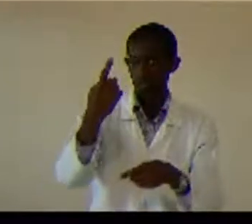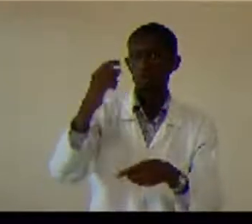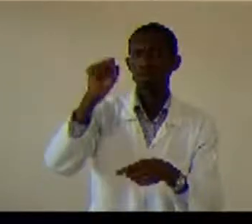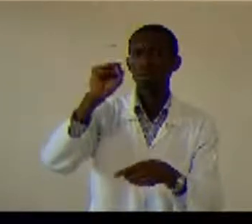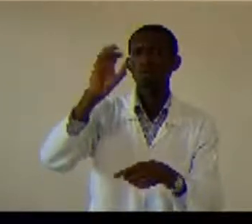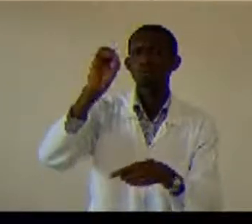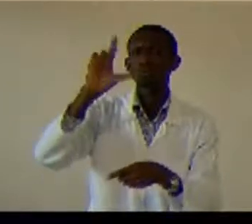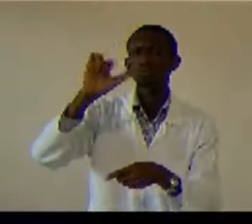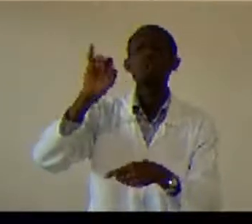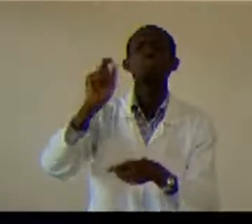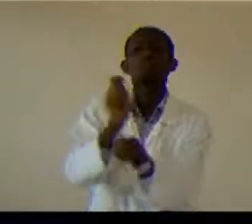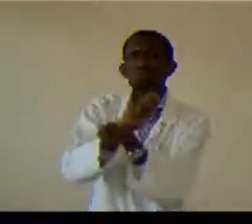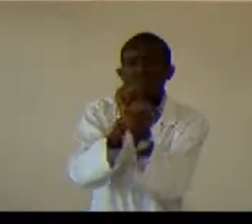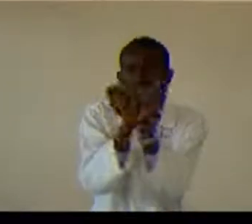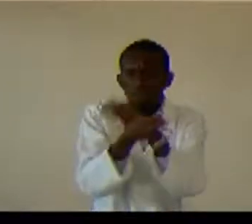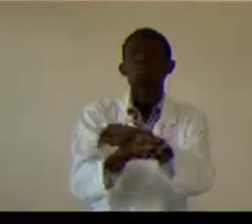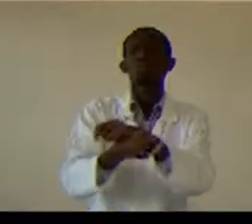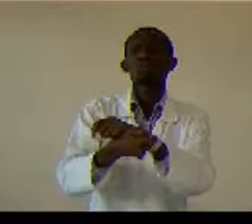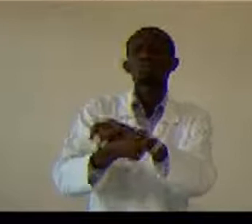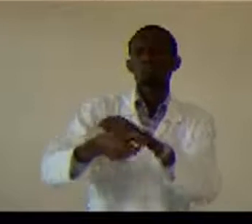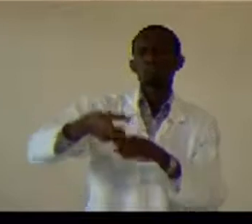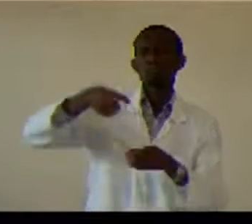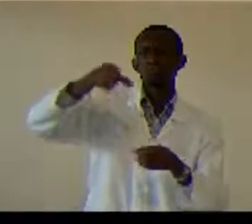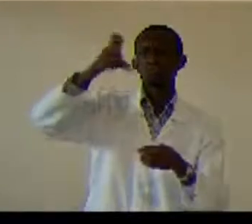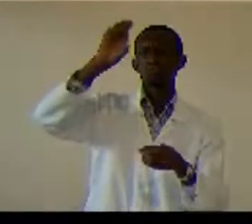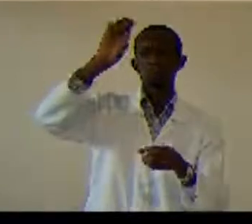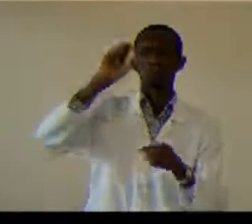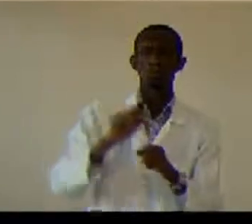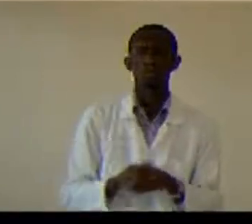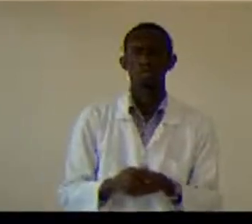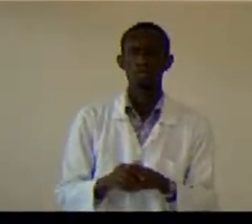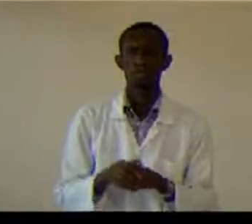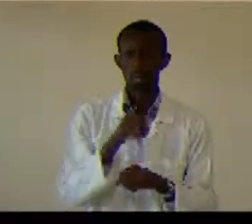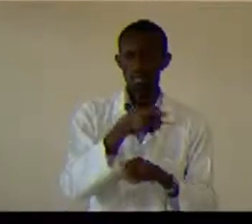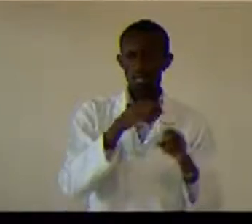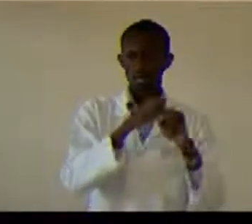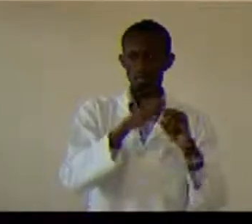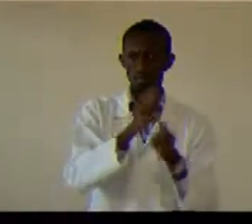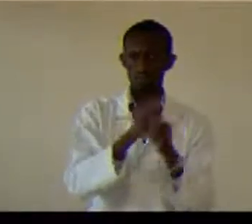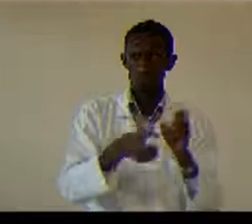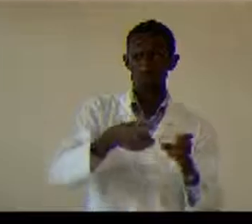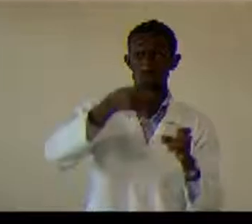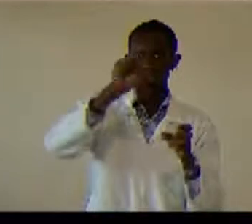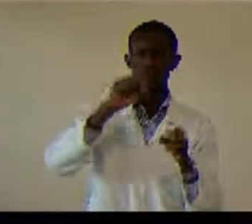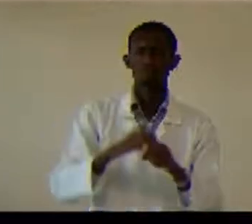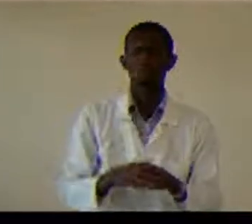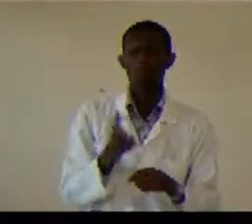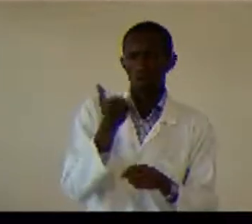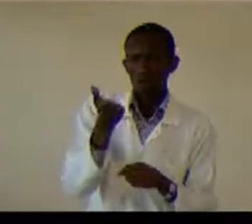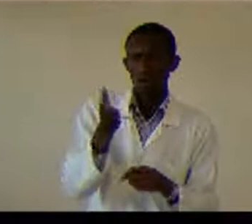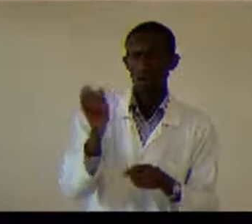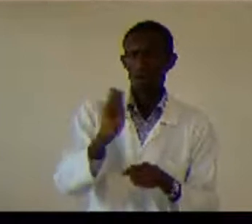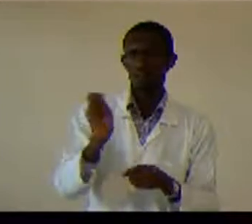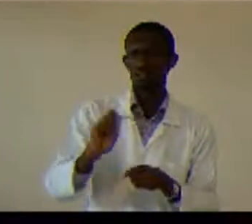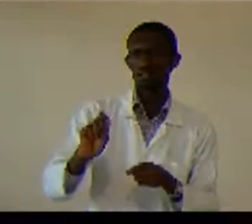to liquid, remember we said, is melting. So it means where there is A, we can put melting.